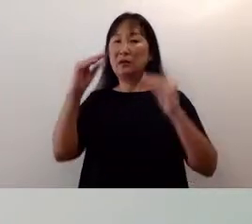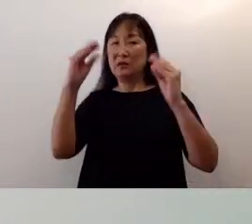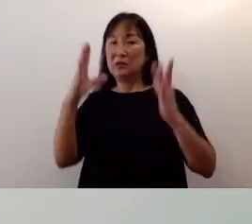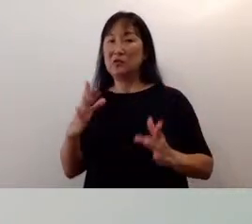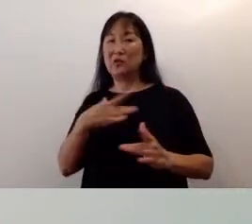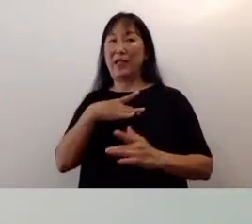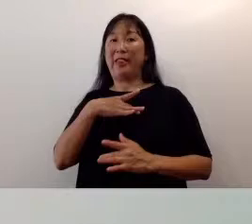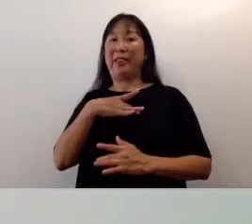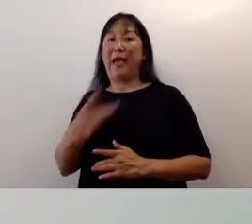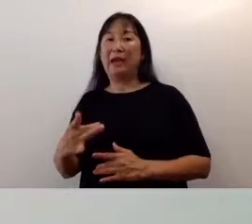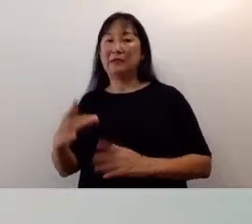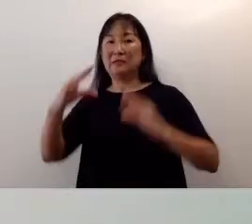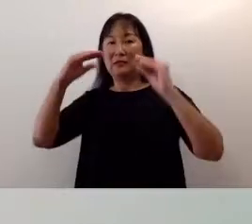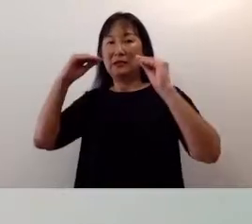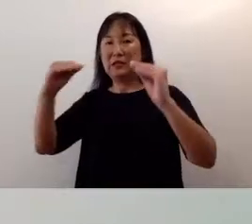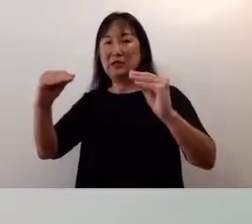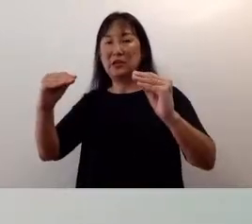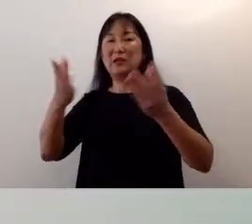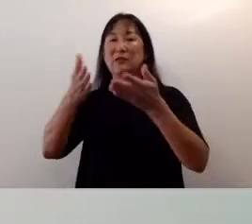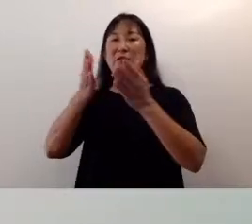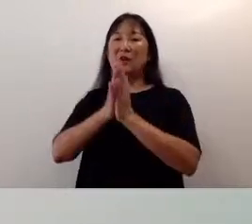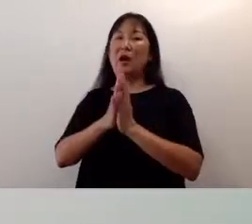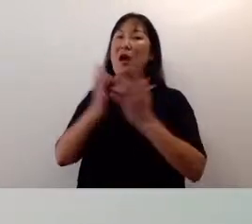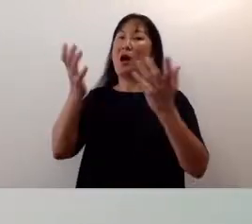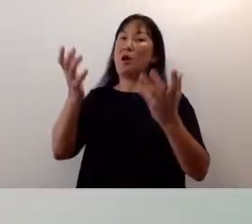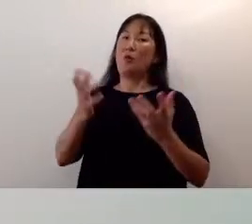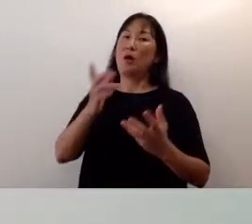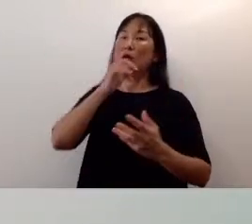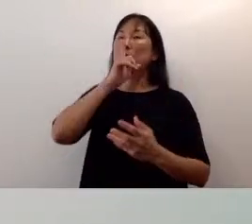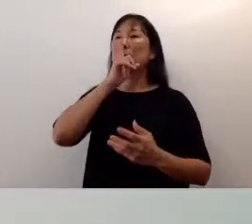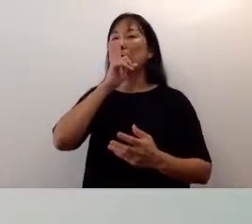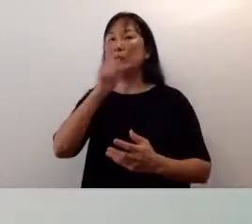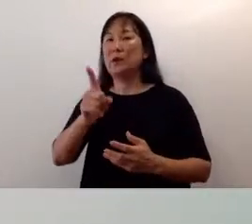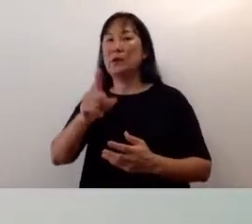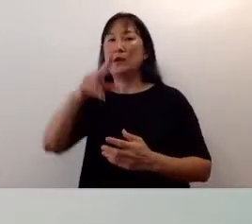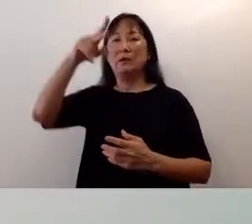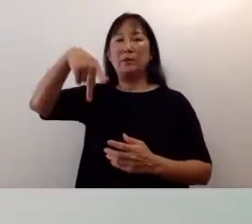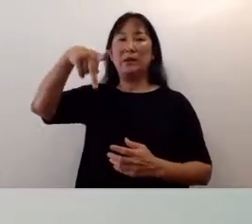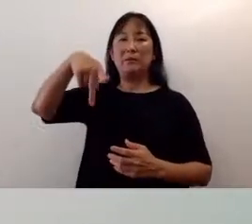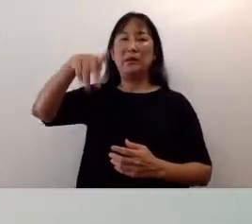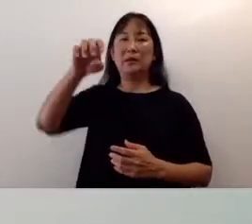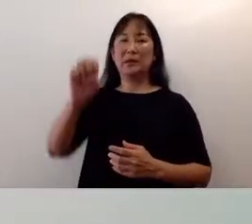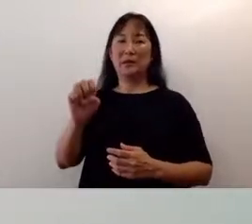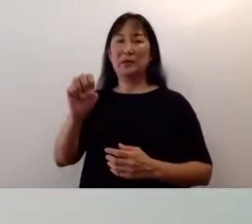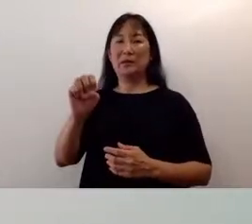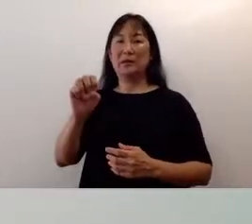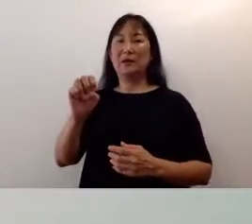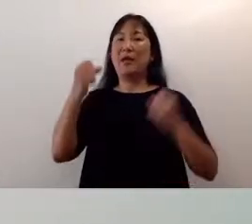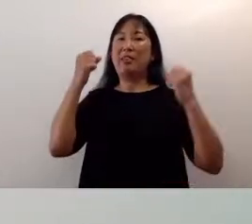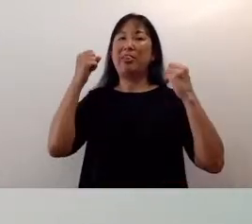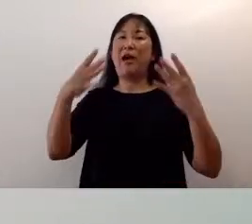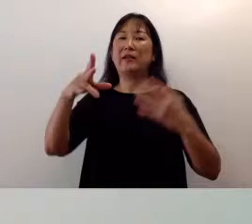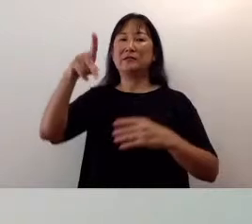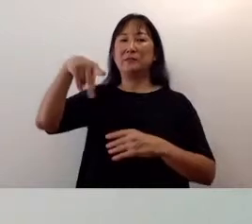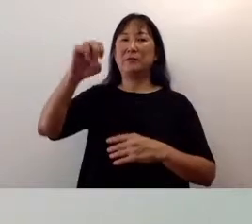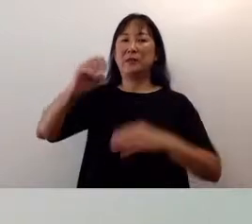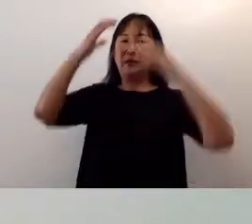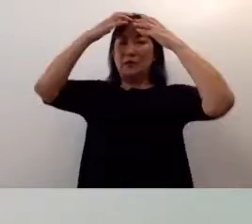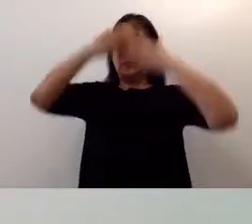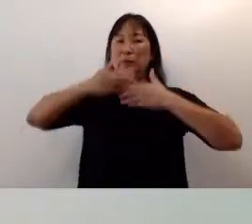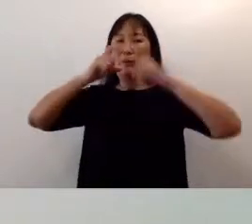likes teaching and their request is, well, I just want really extensive PPE. I want all sorts of PPE to protect me from those kids.